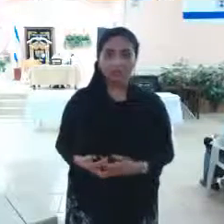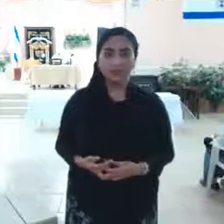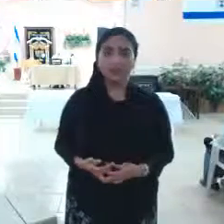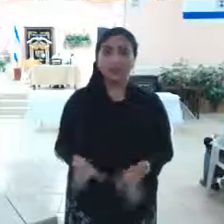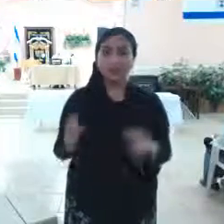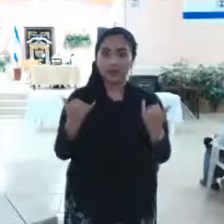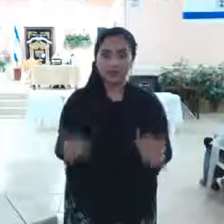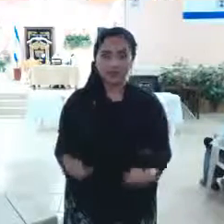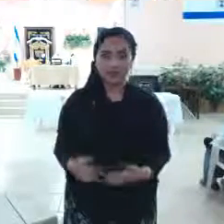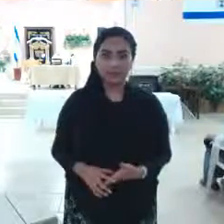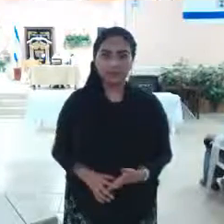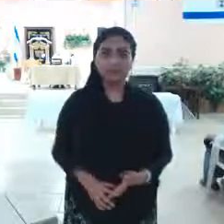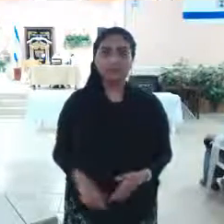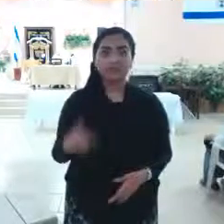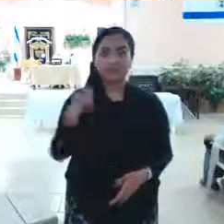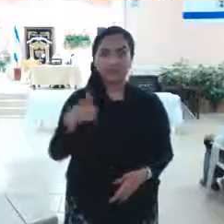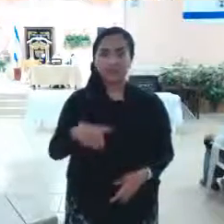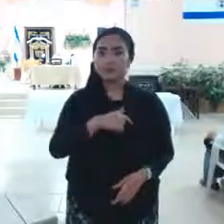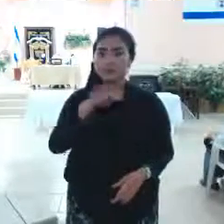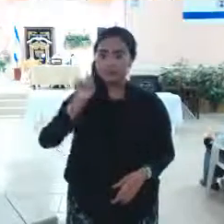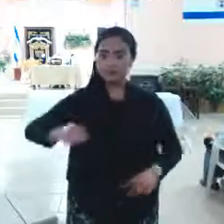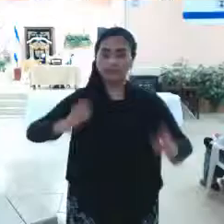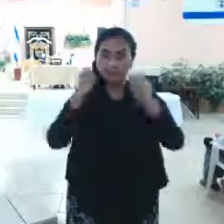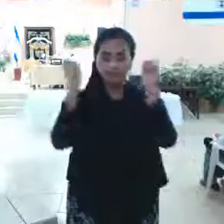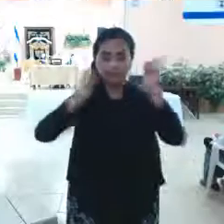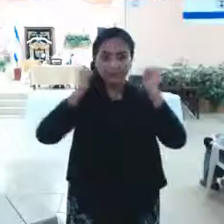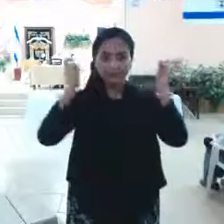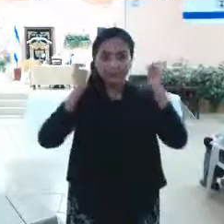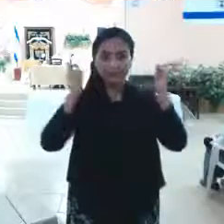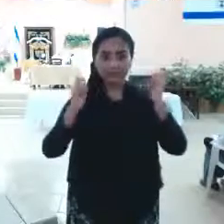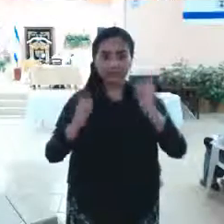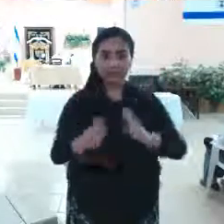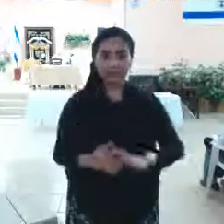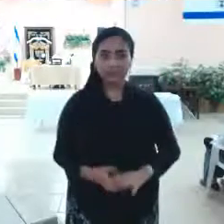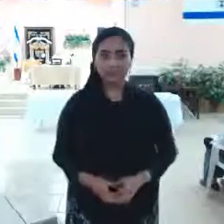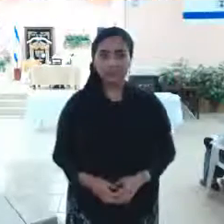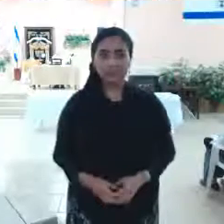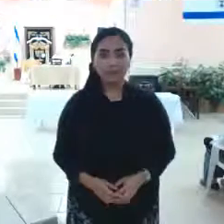heart. Now, we have to celebrate the feast